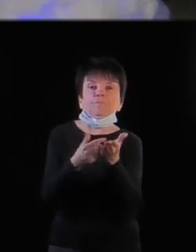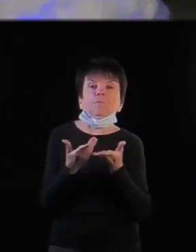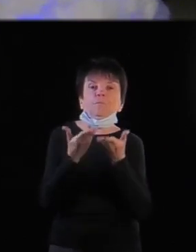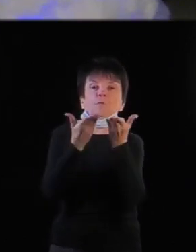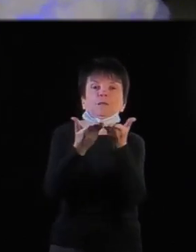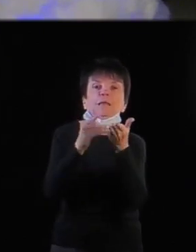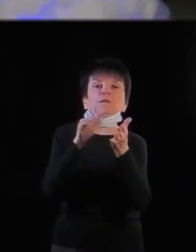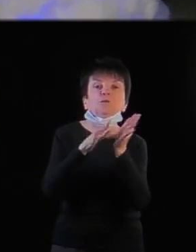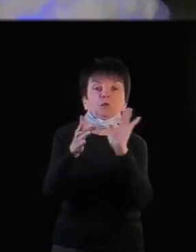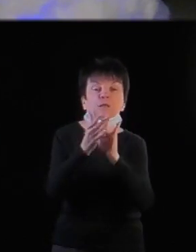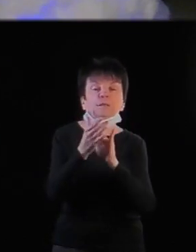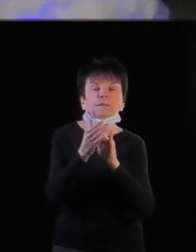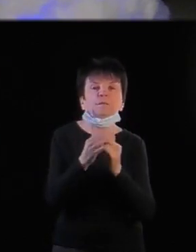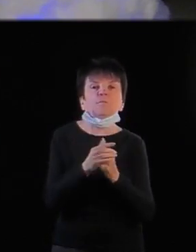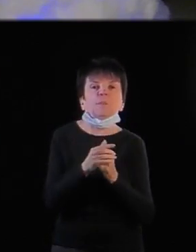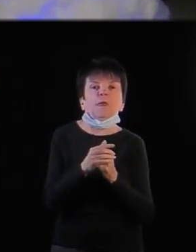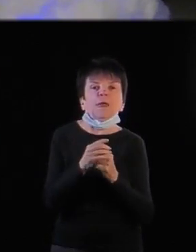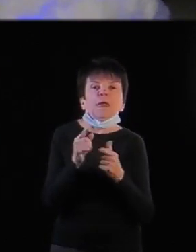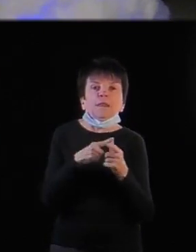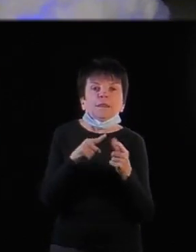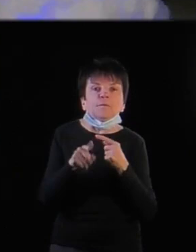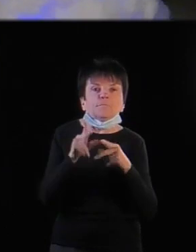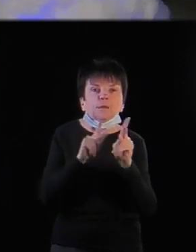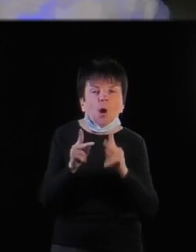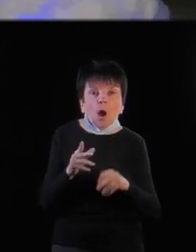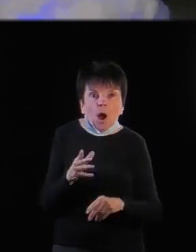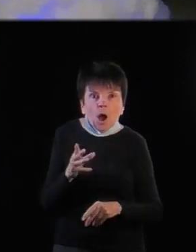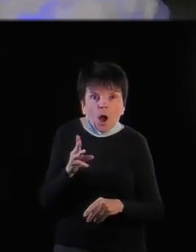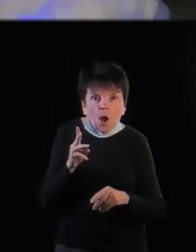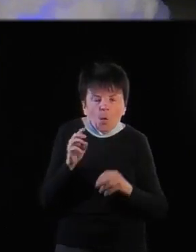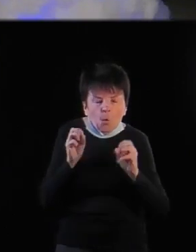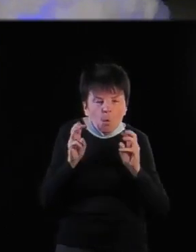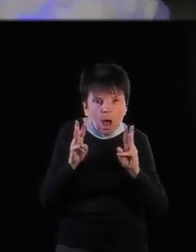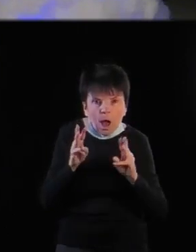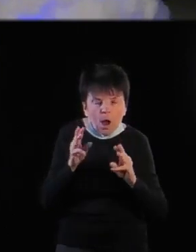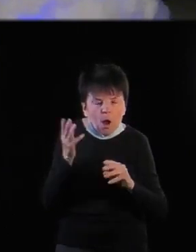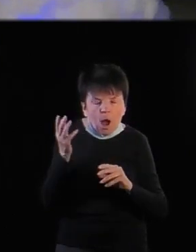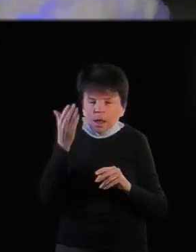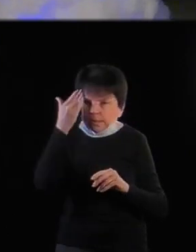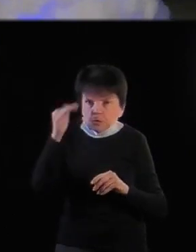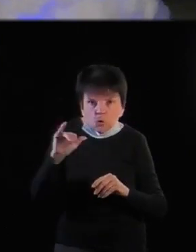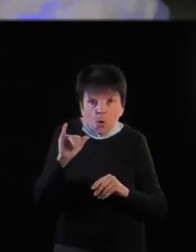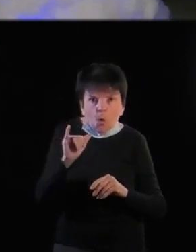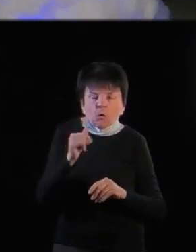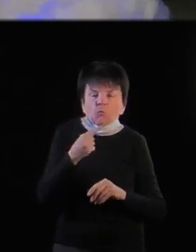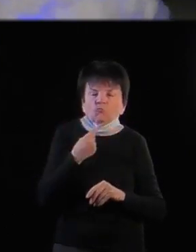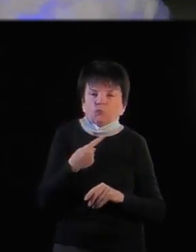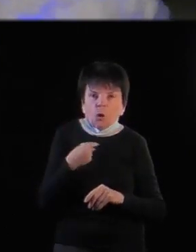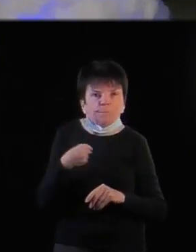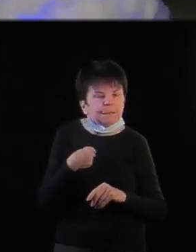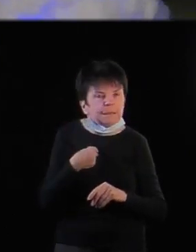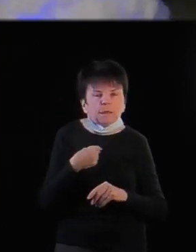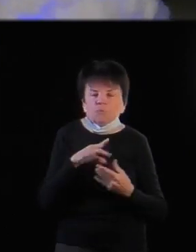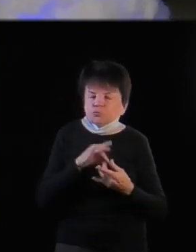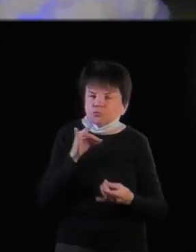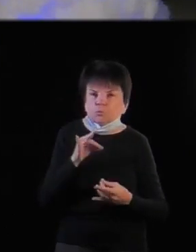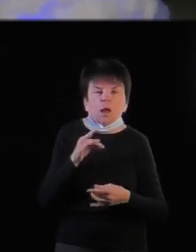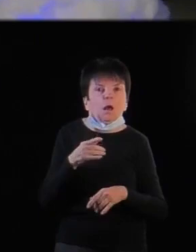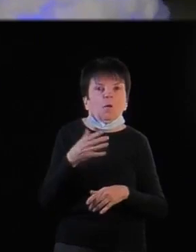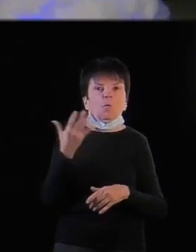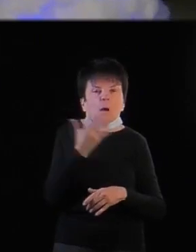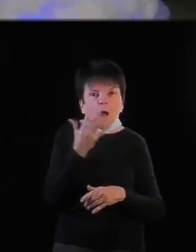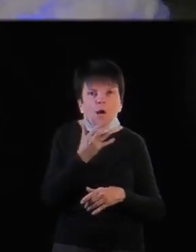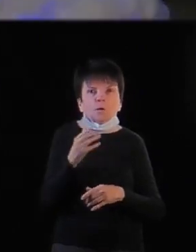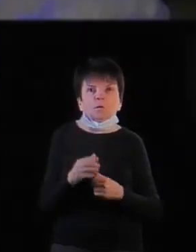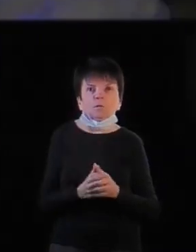of it. They want to know more. They're thirsty for more. And as we continue to let God use us, be an